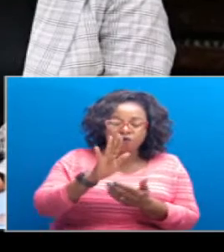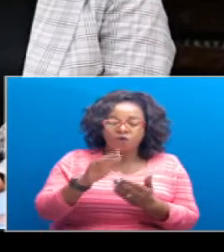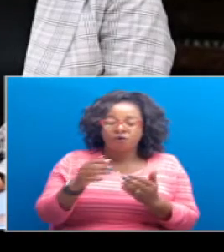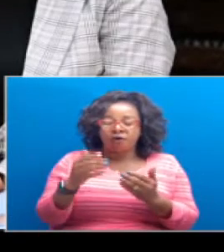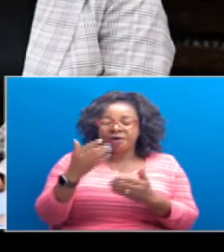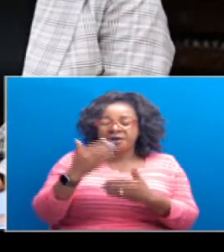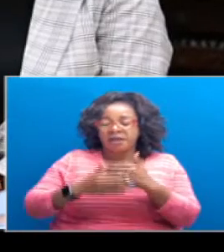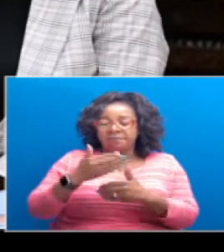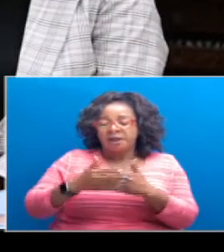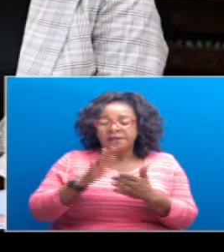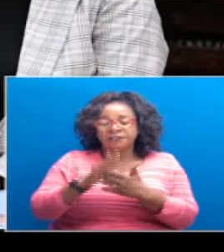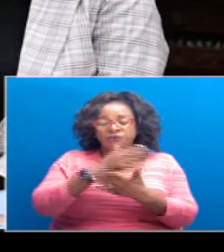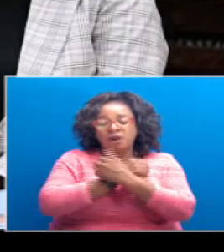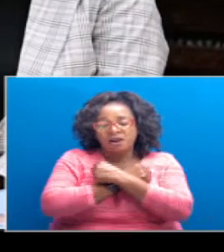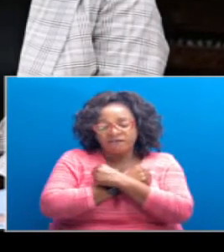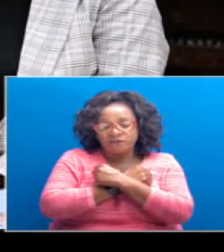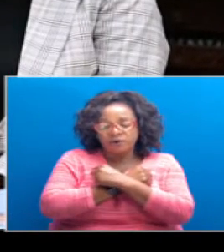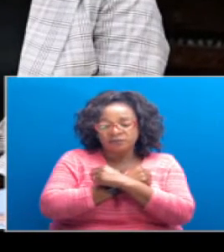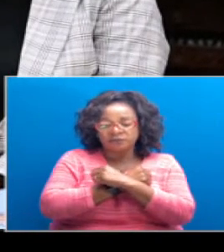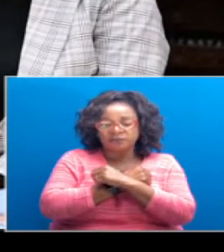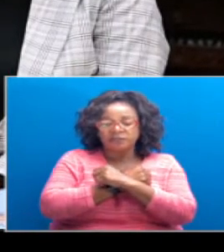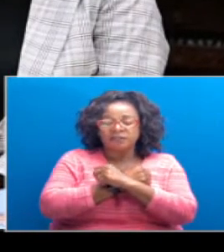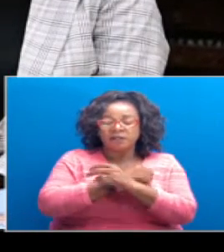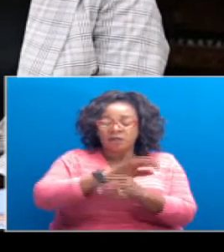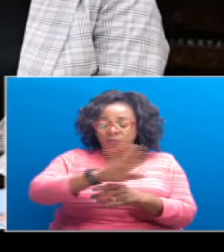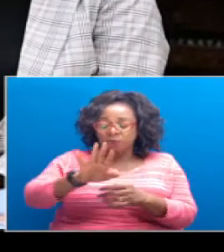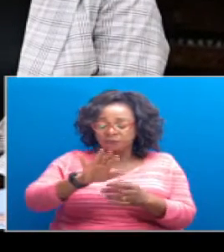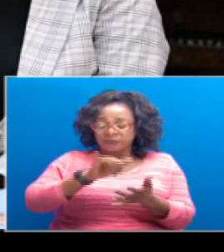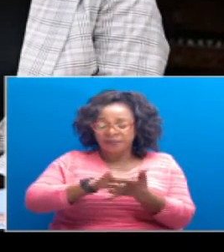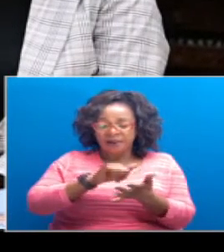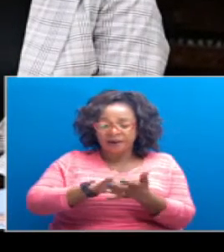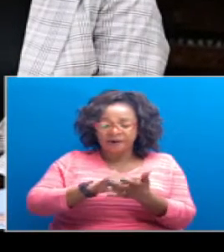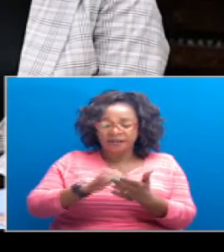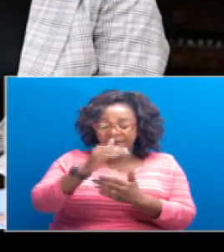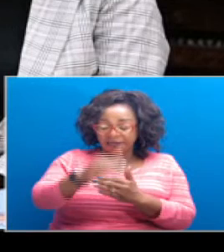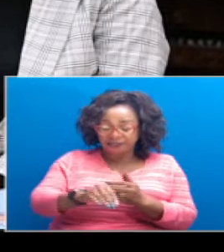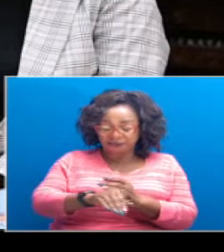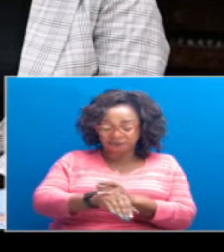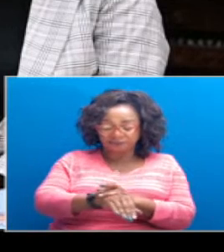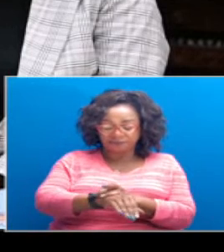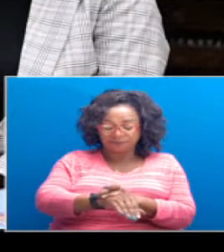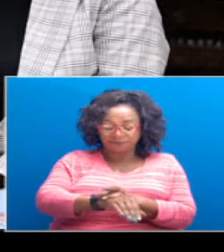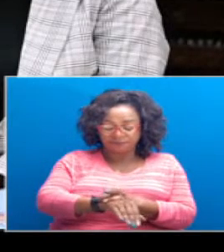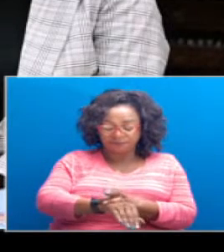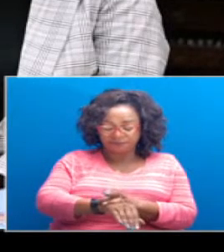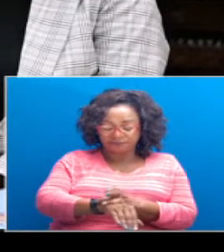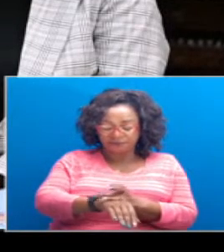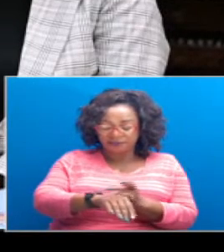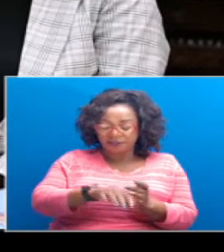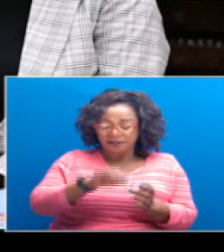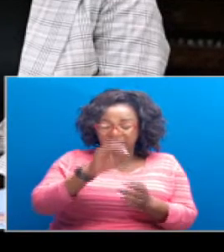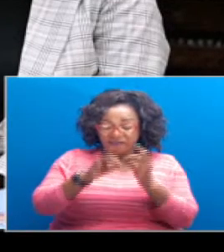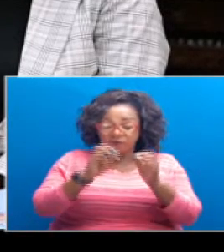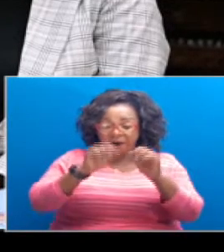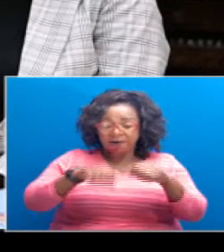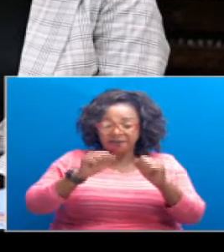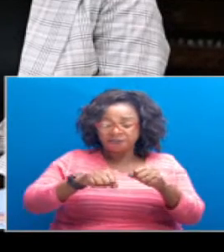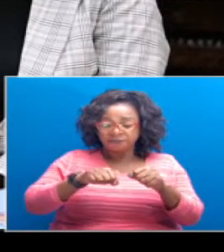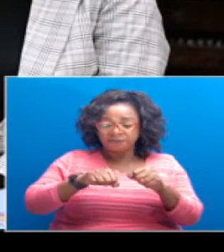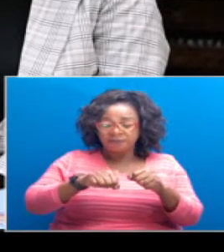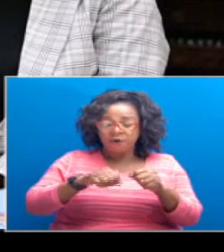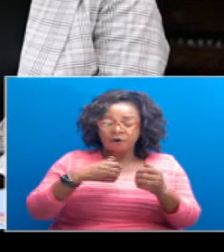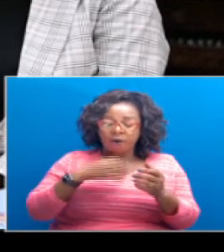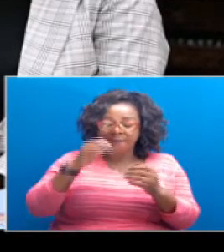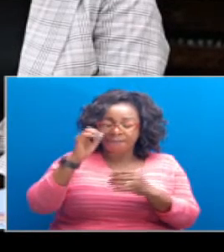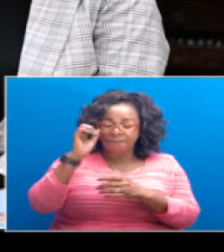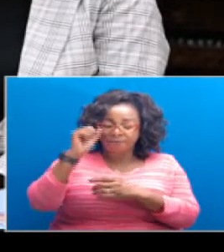your loved one and those that are just next to you. Let them feel that we just disagree on this political